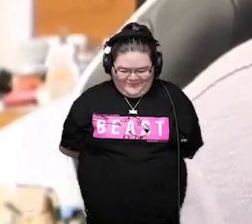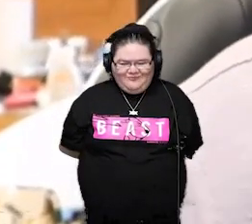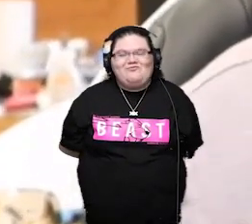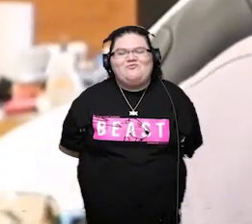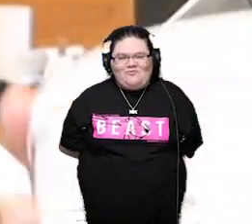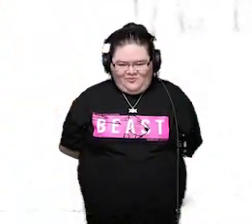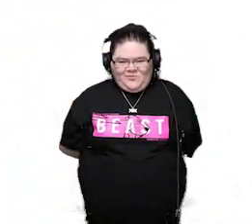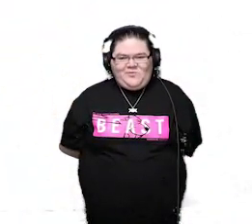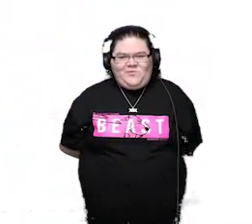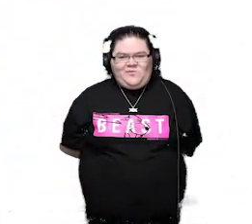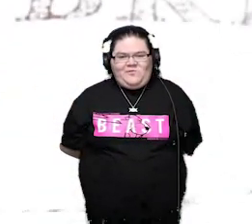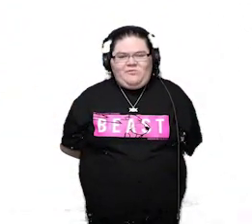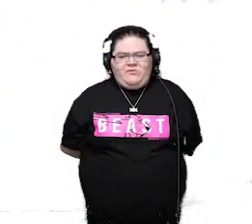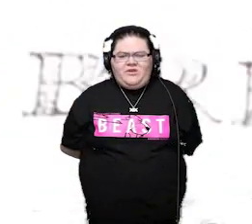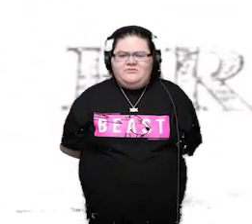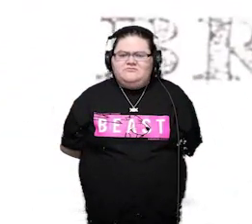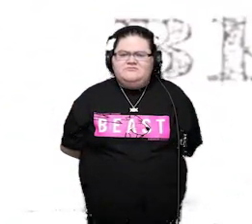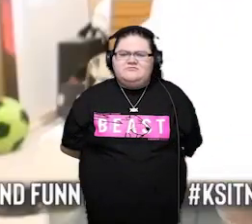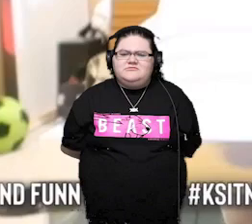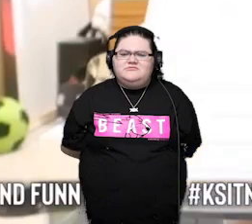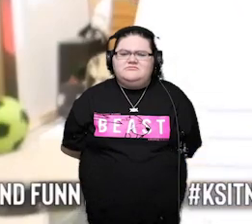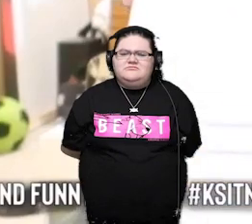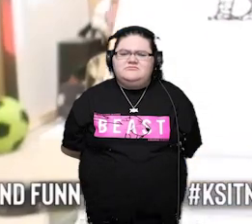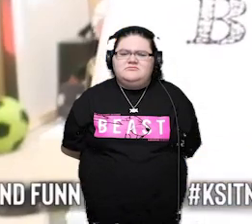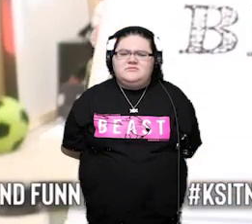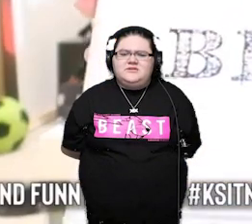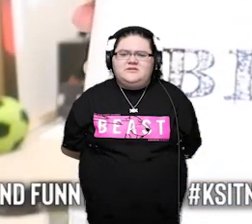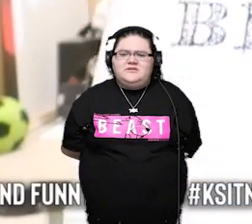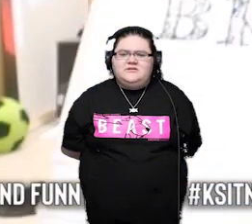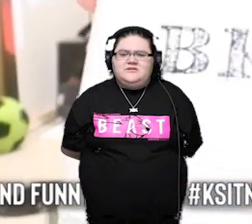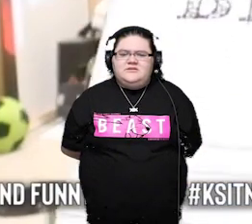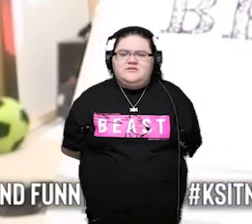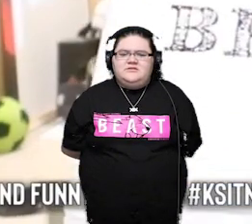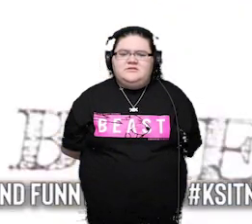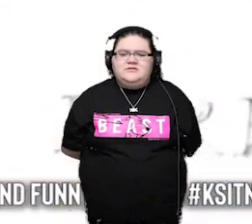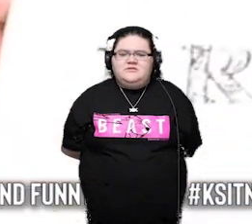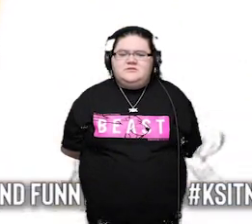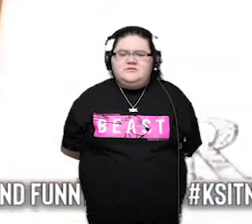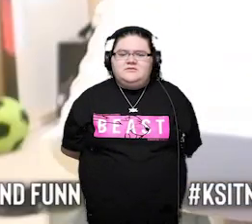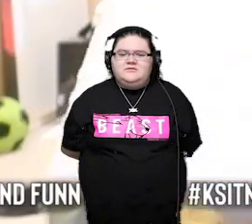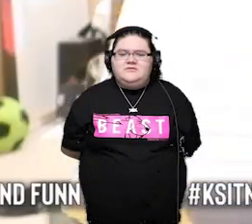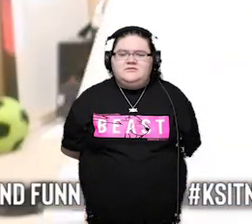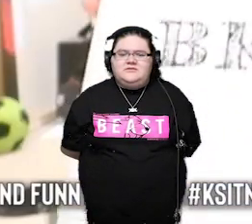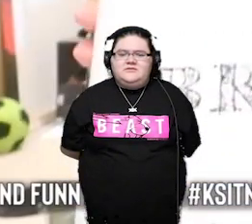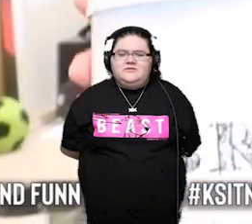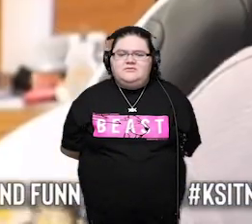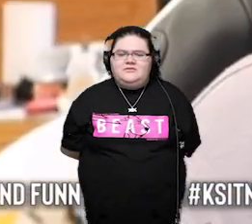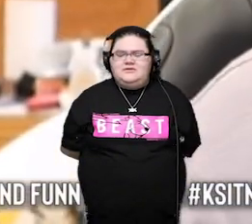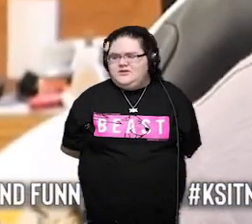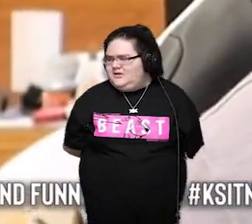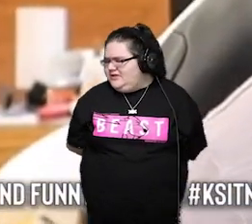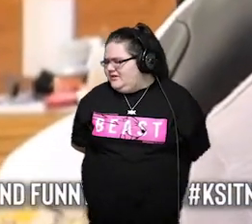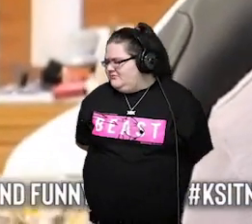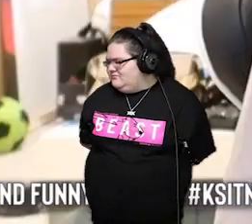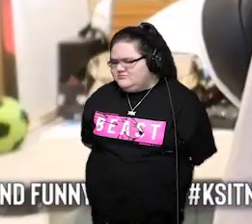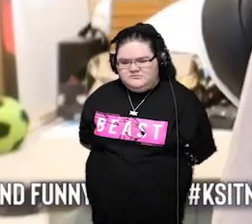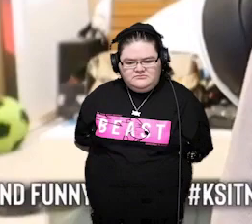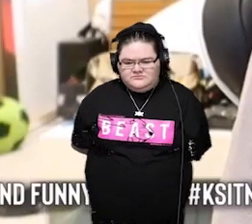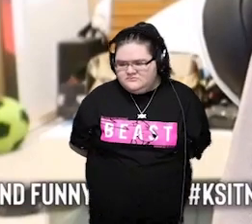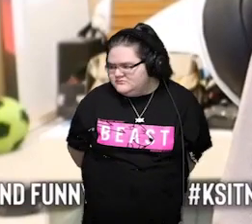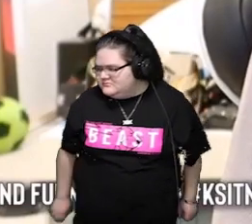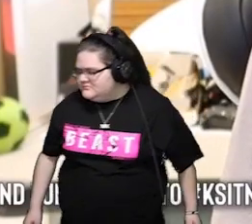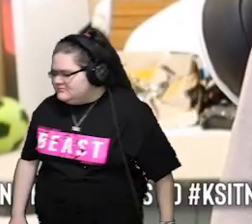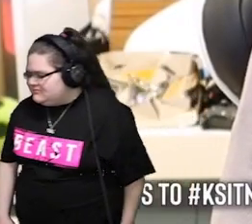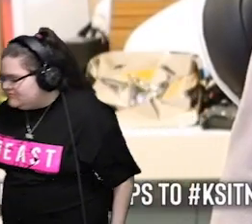we're going to start off with a bread bin. Every time I laugh, I'm going to hit myself in the head with a bread bin. And yeah, that's that.